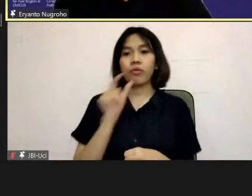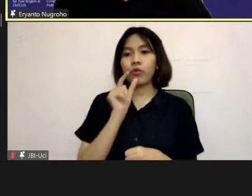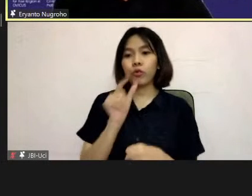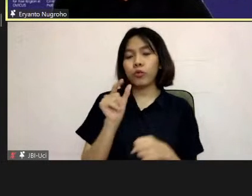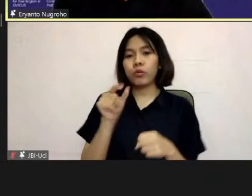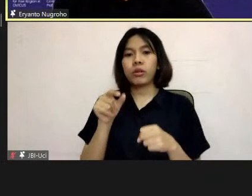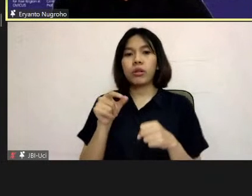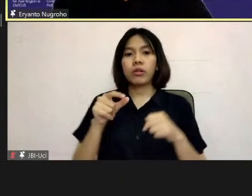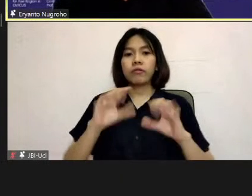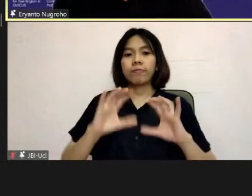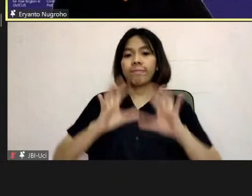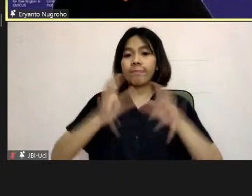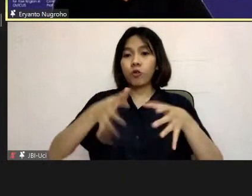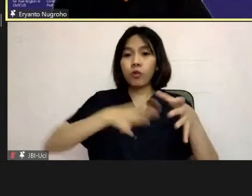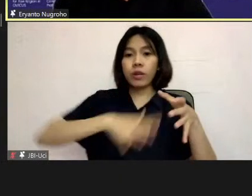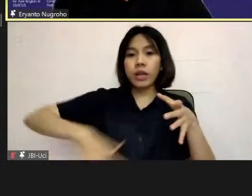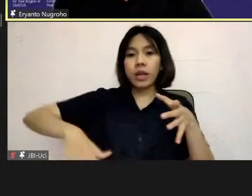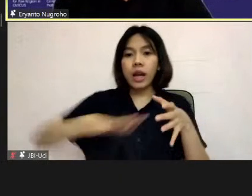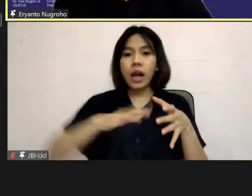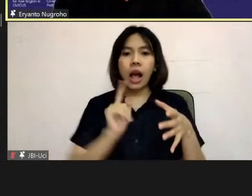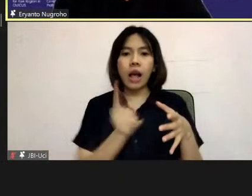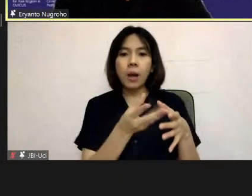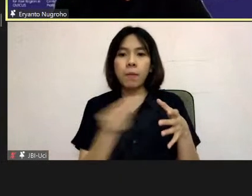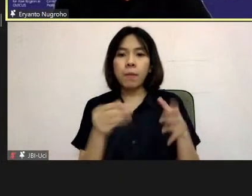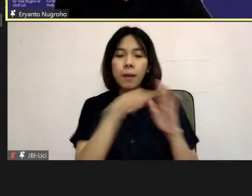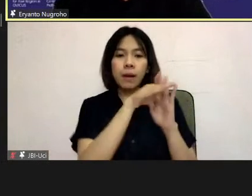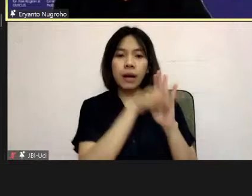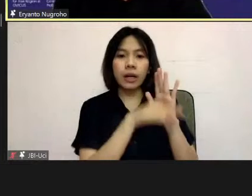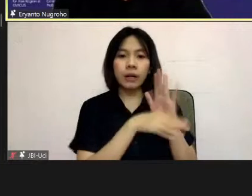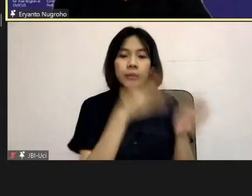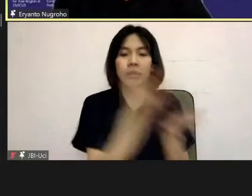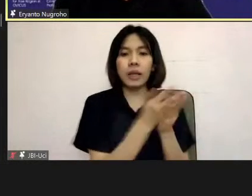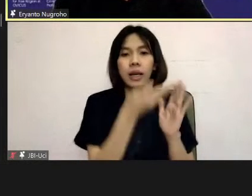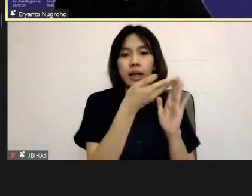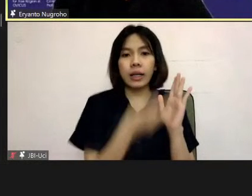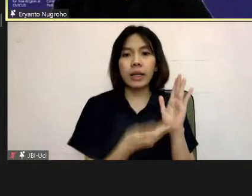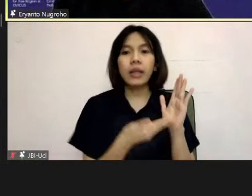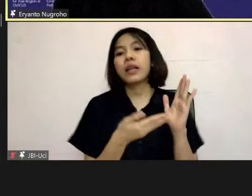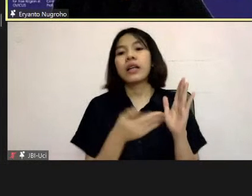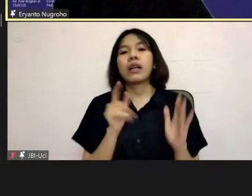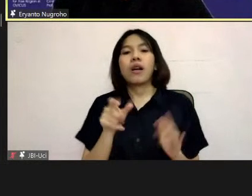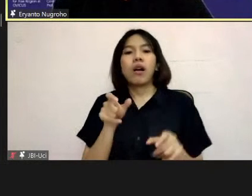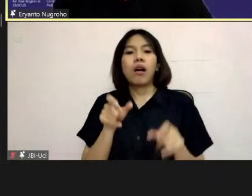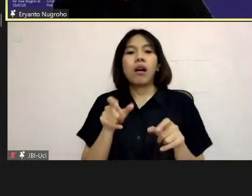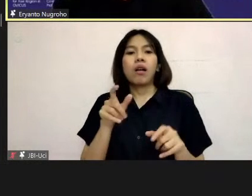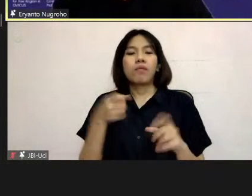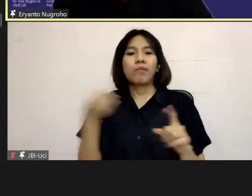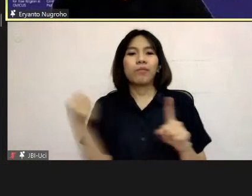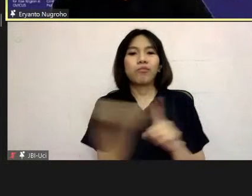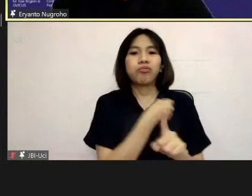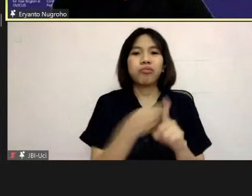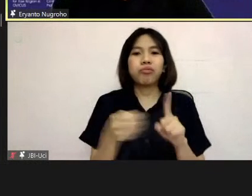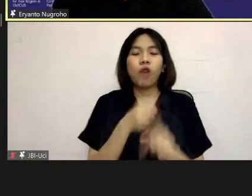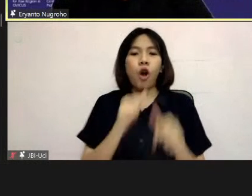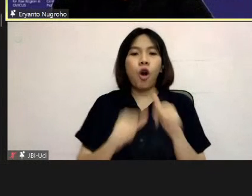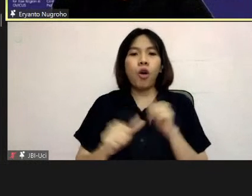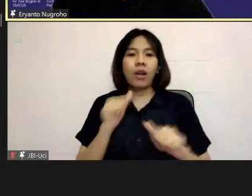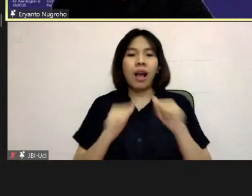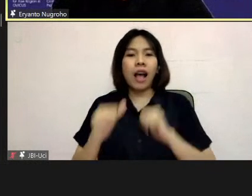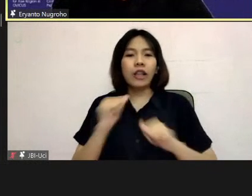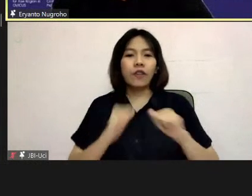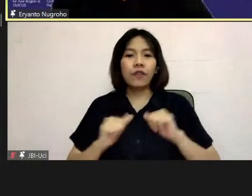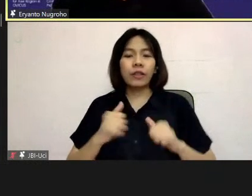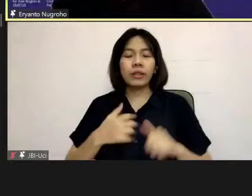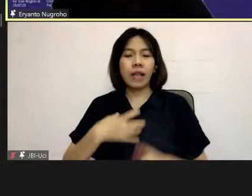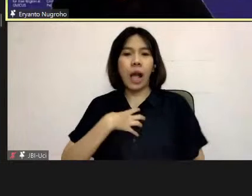scrutiny for its policies and acts. So having human rights defenders as suspects while practicing